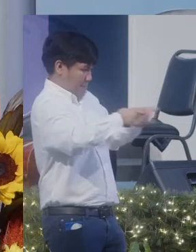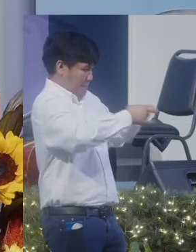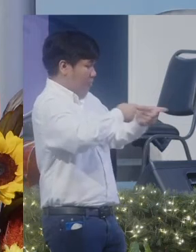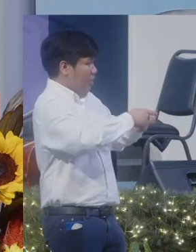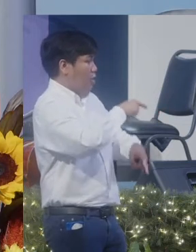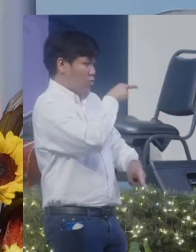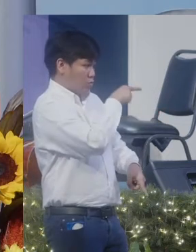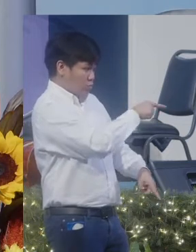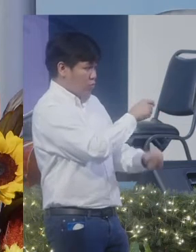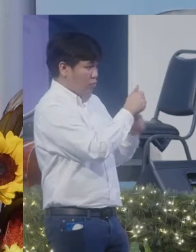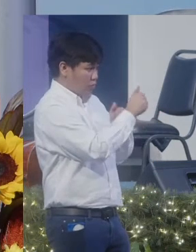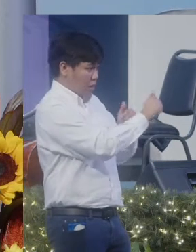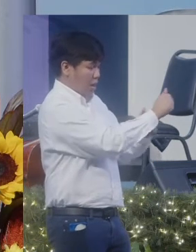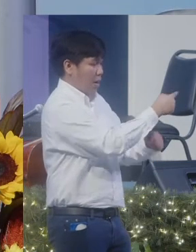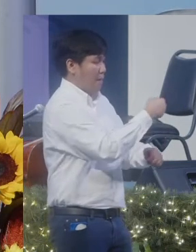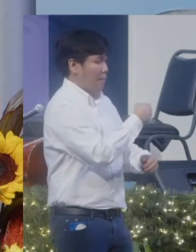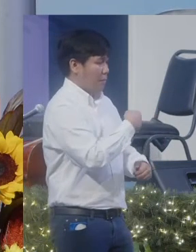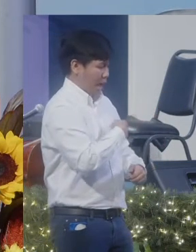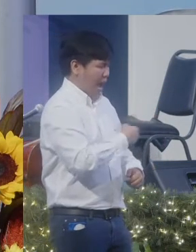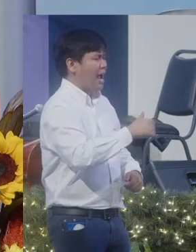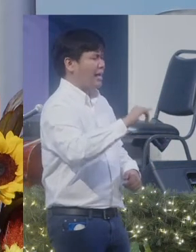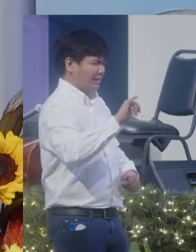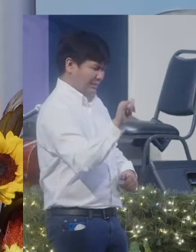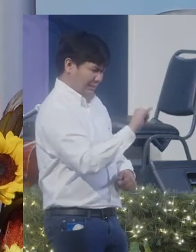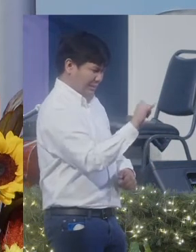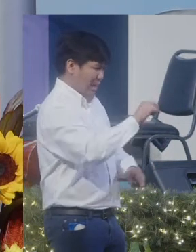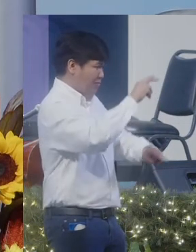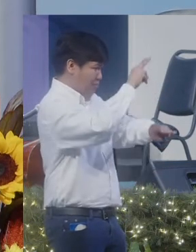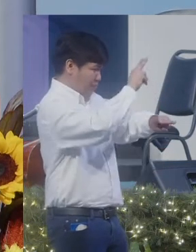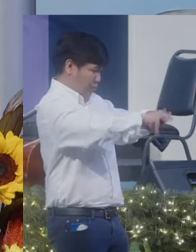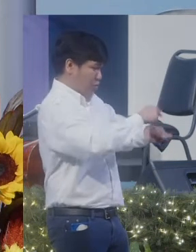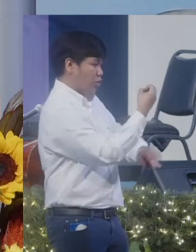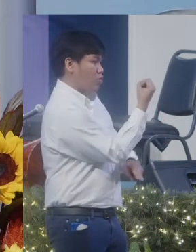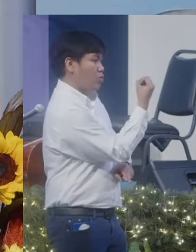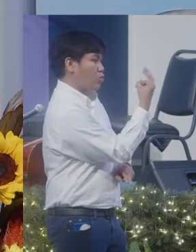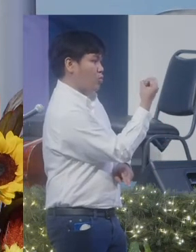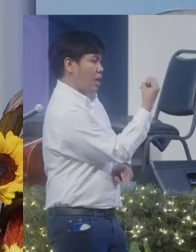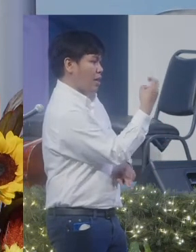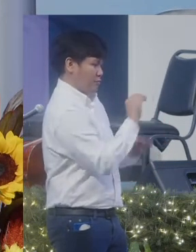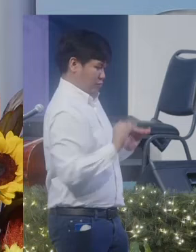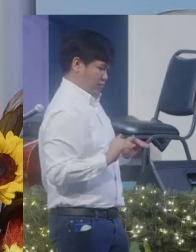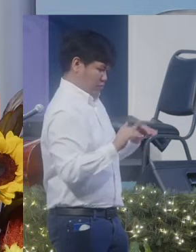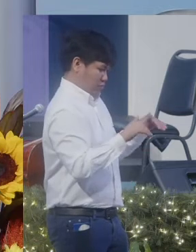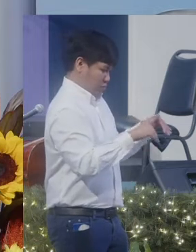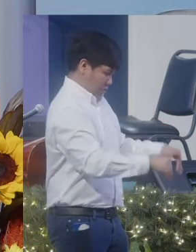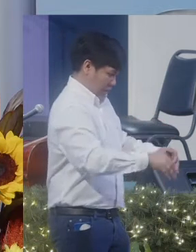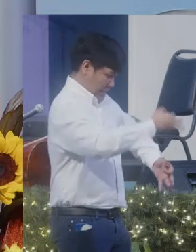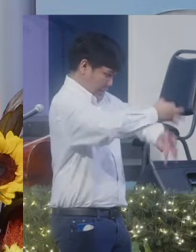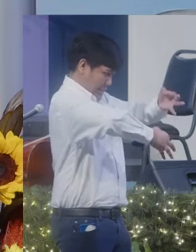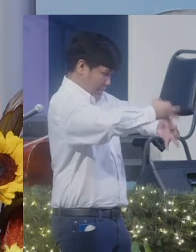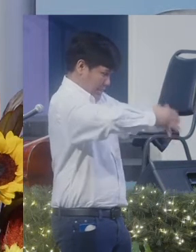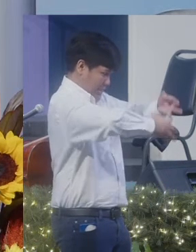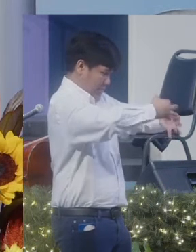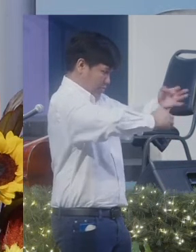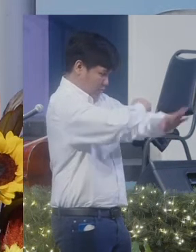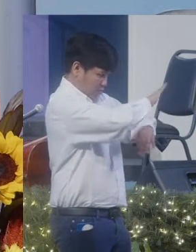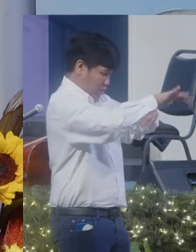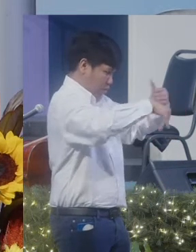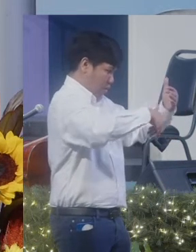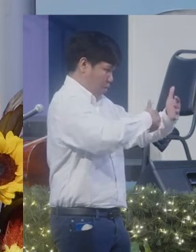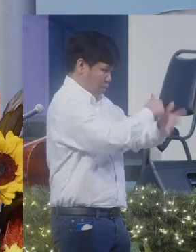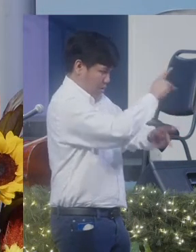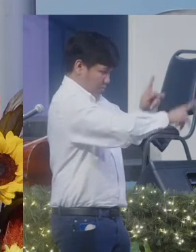have followed me will also sit on 12 thrones, judging the 12 tribes of